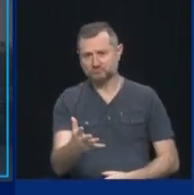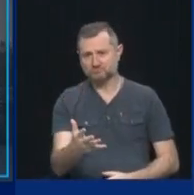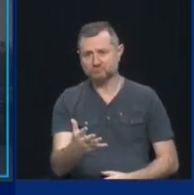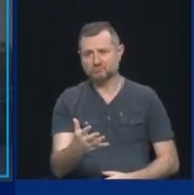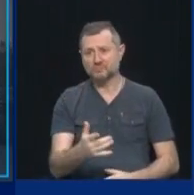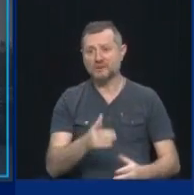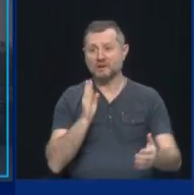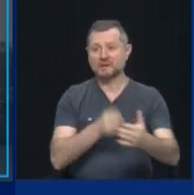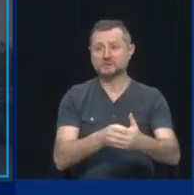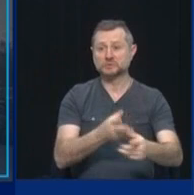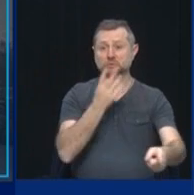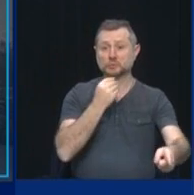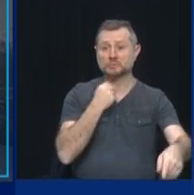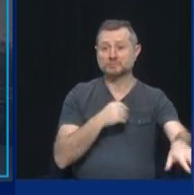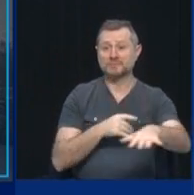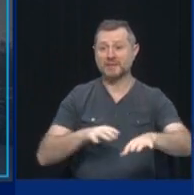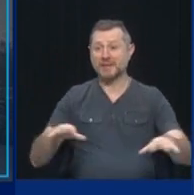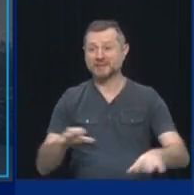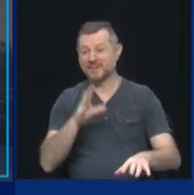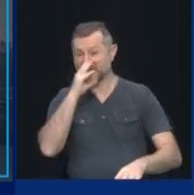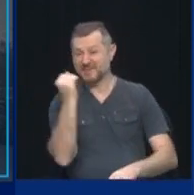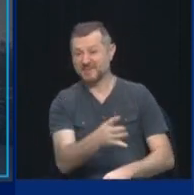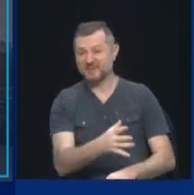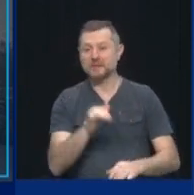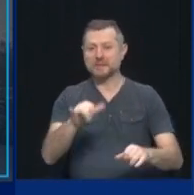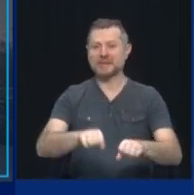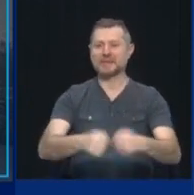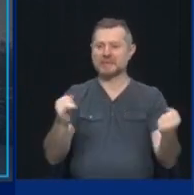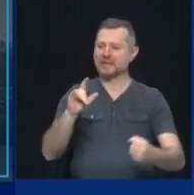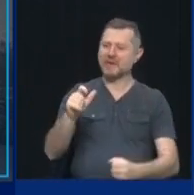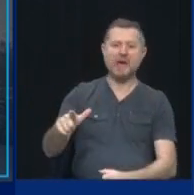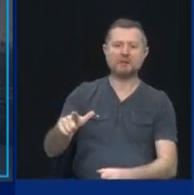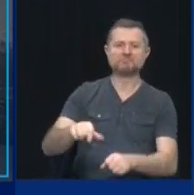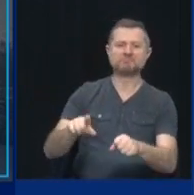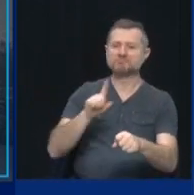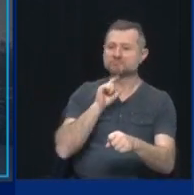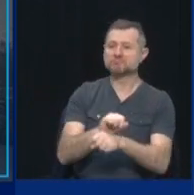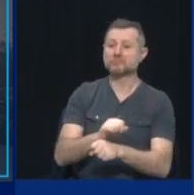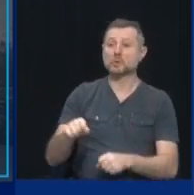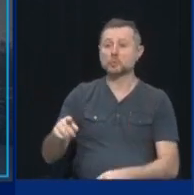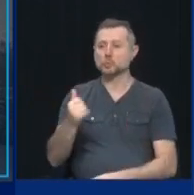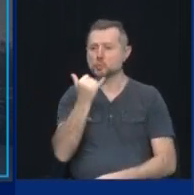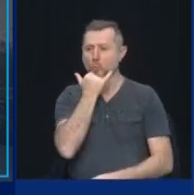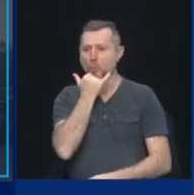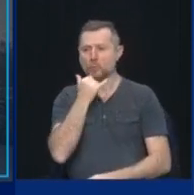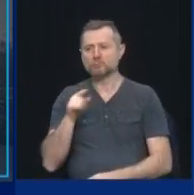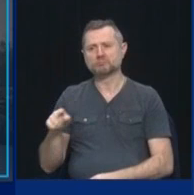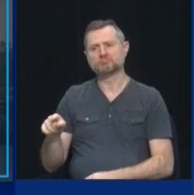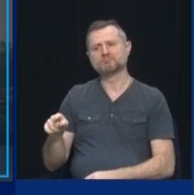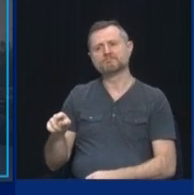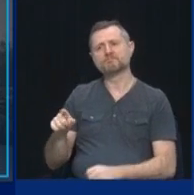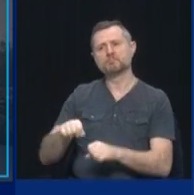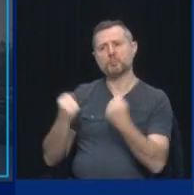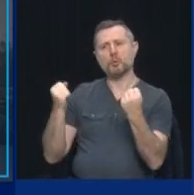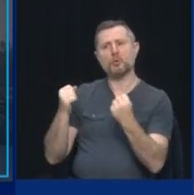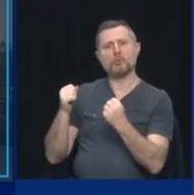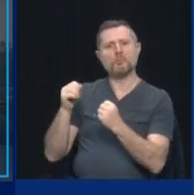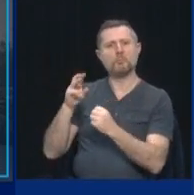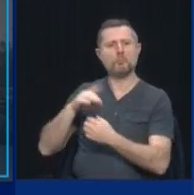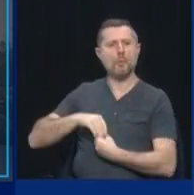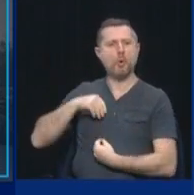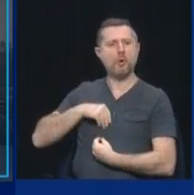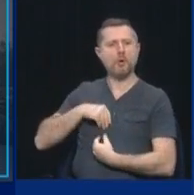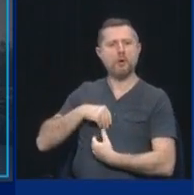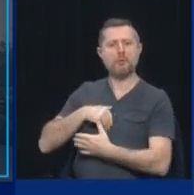Forget morality, ethics. It's illegal. And these attacks against people who